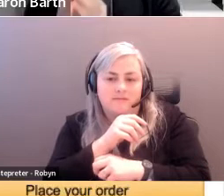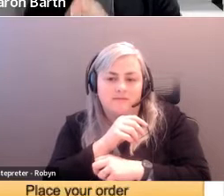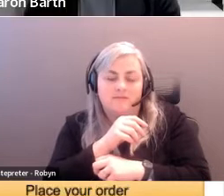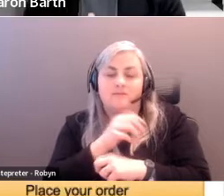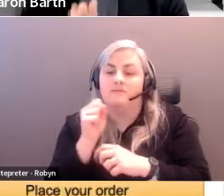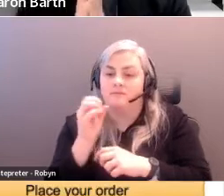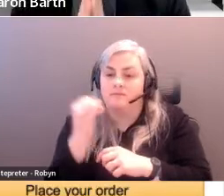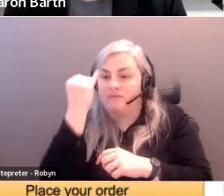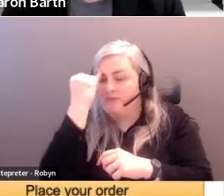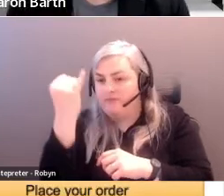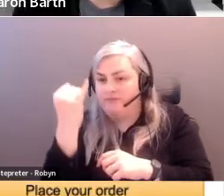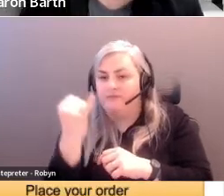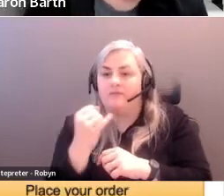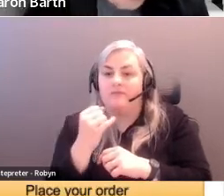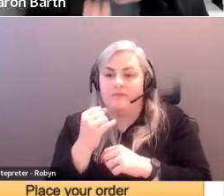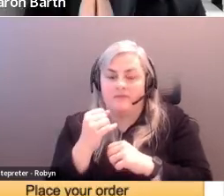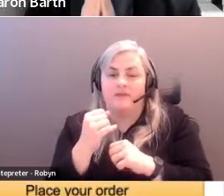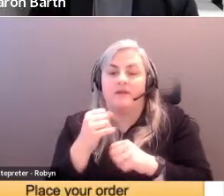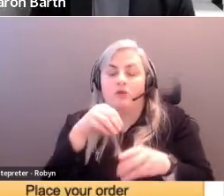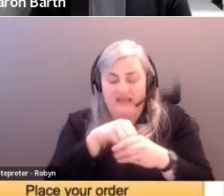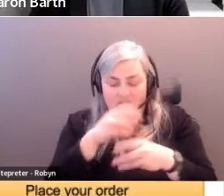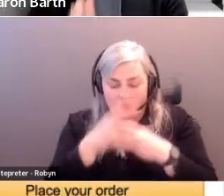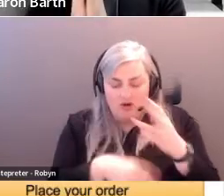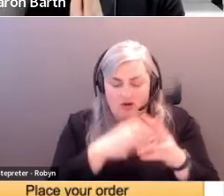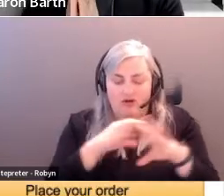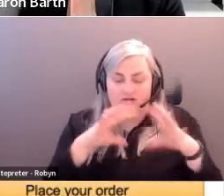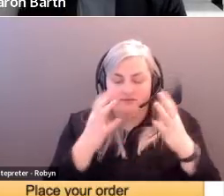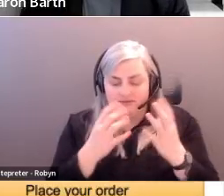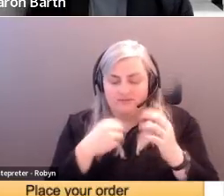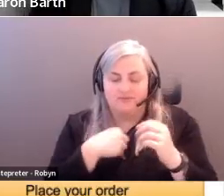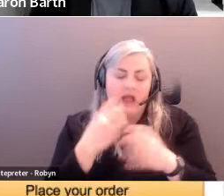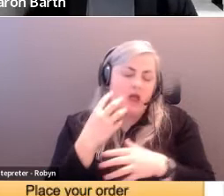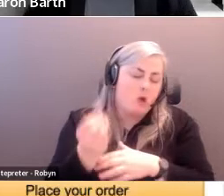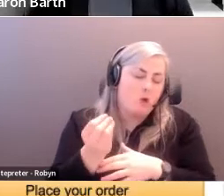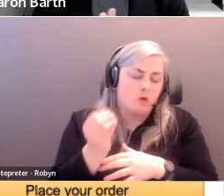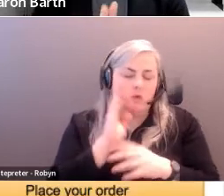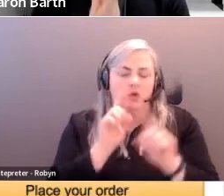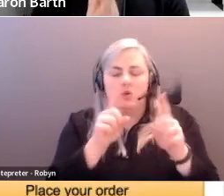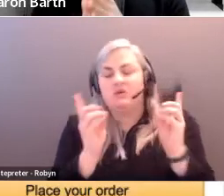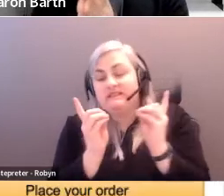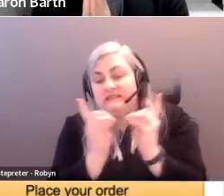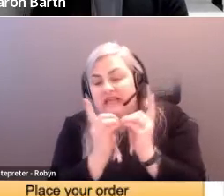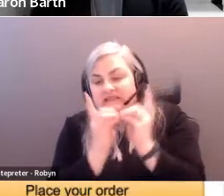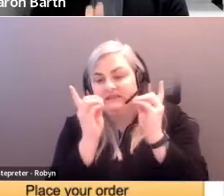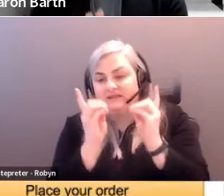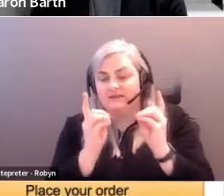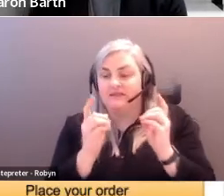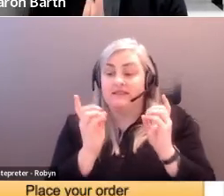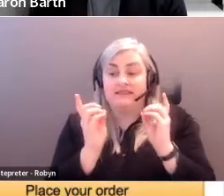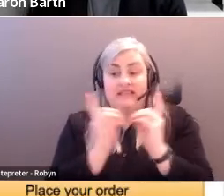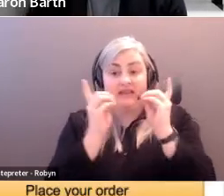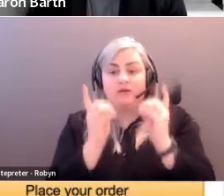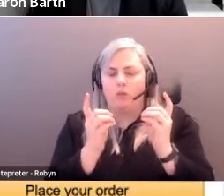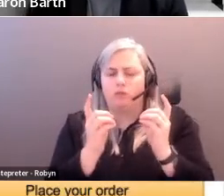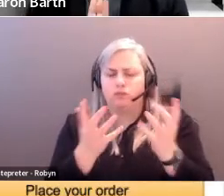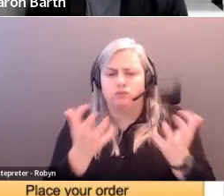So imagine we're back in the world, we're going out, you're on a date, okay? And you really want to impress the person you're with on